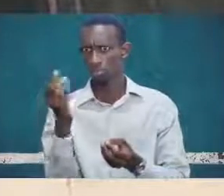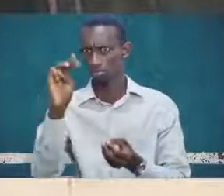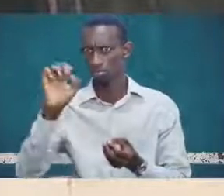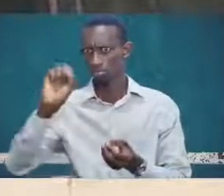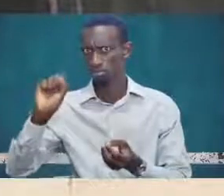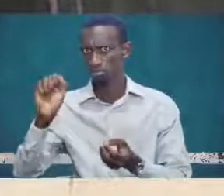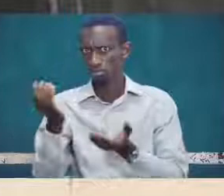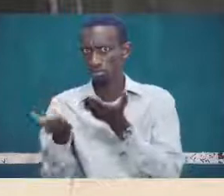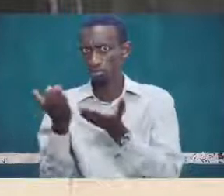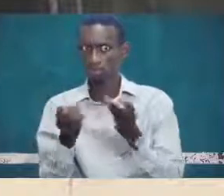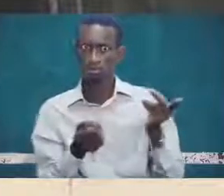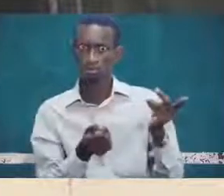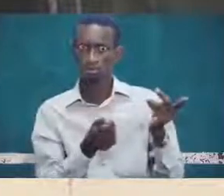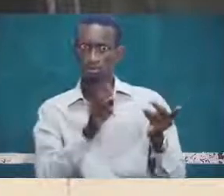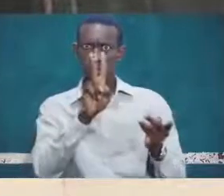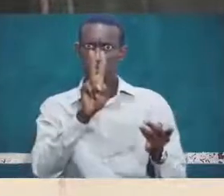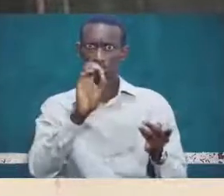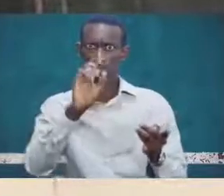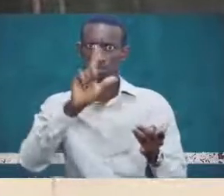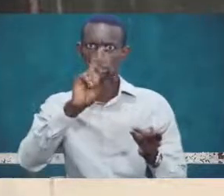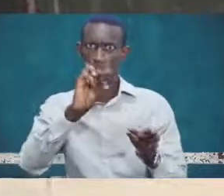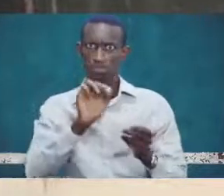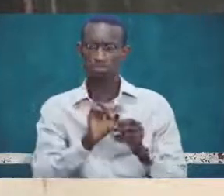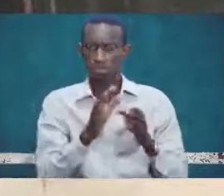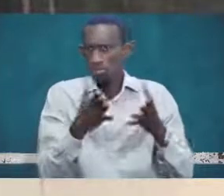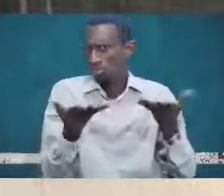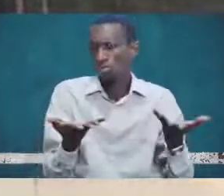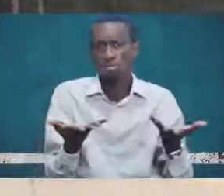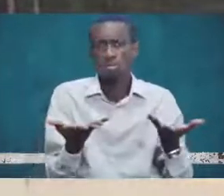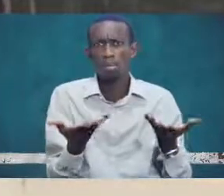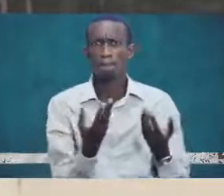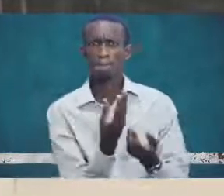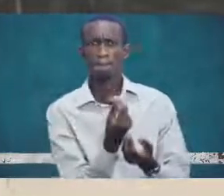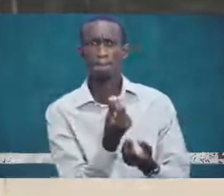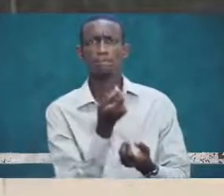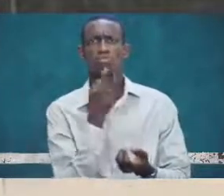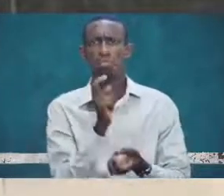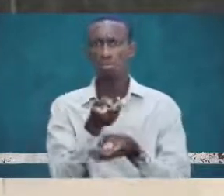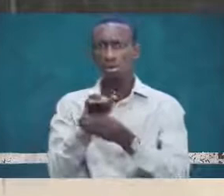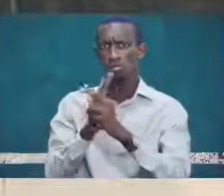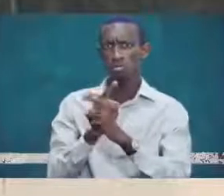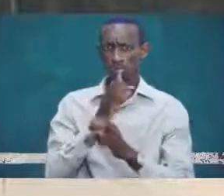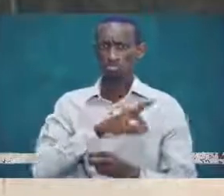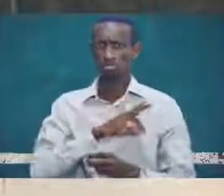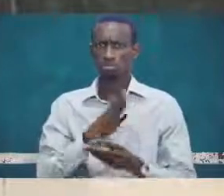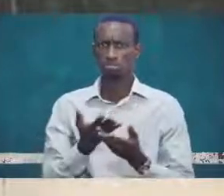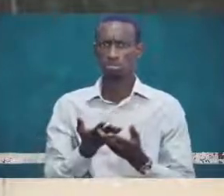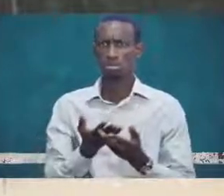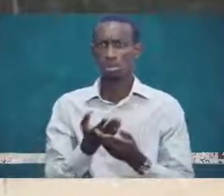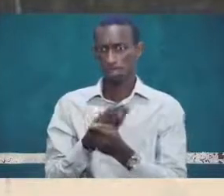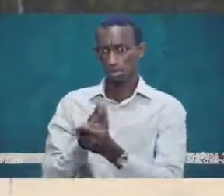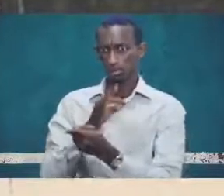physics. Maybe it's the amount of money you need to earn, and also the number of hours you have to work. The